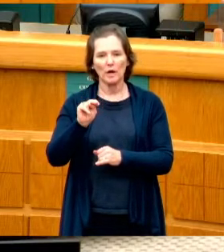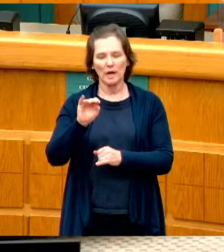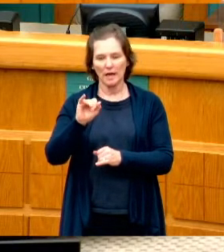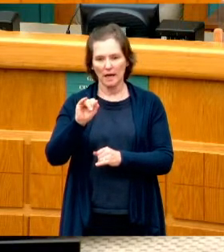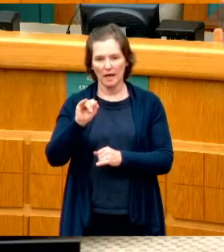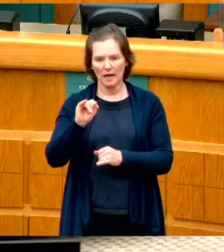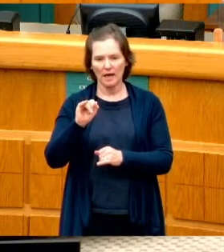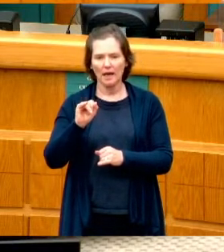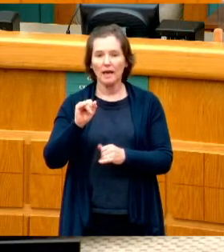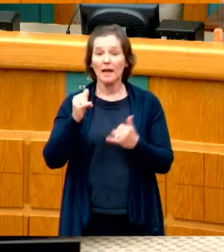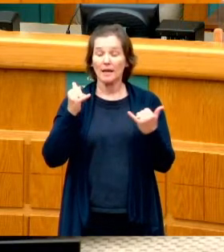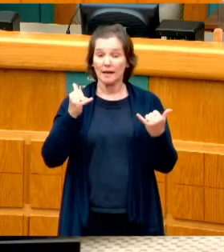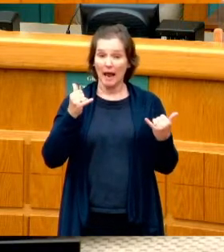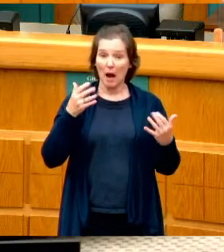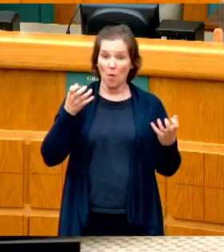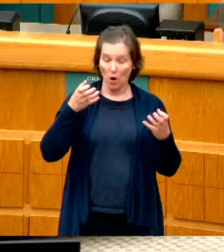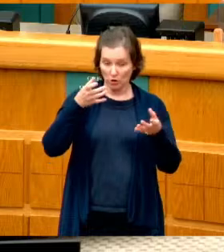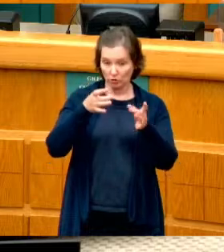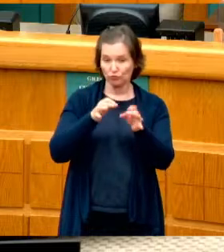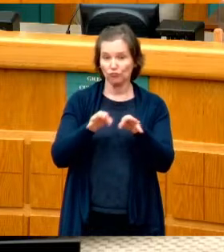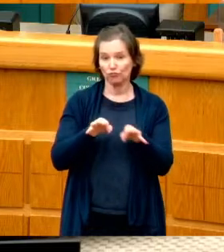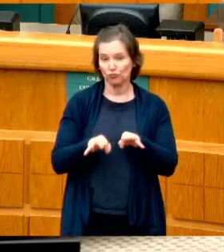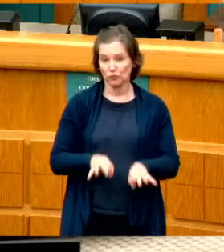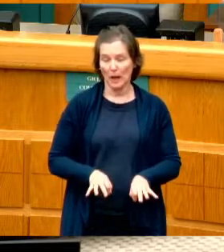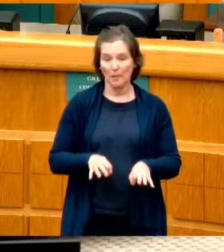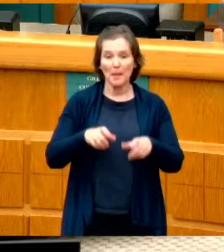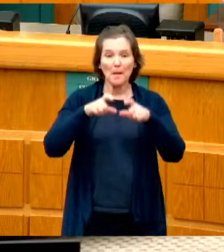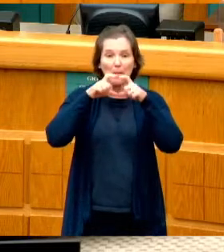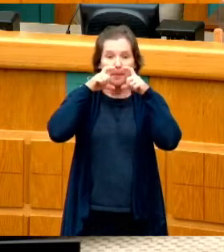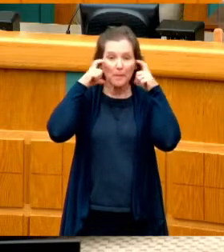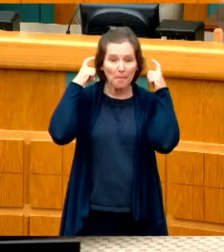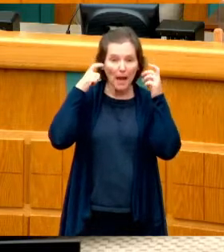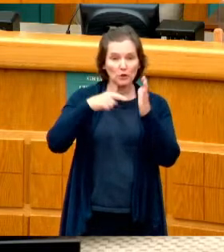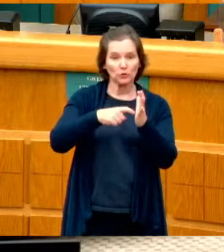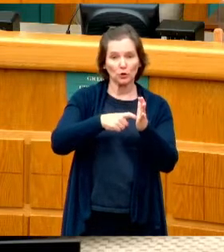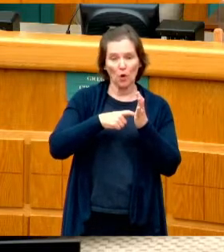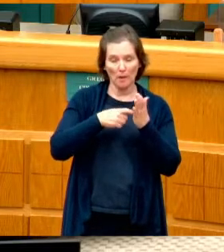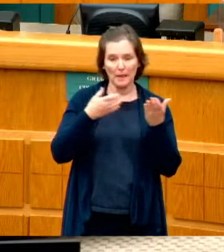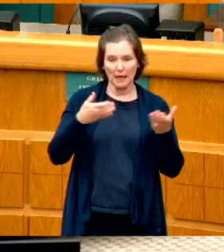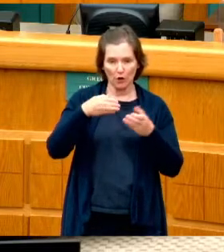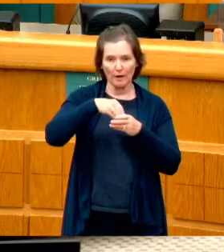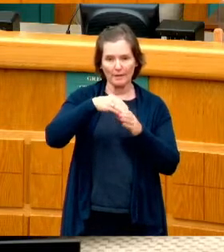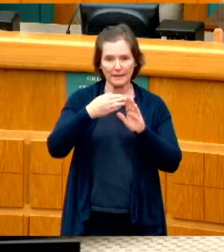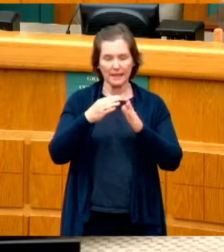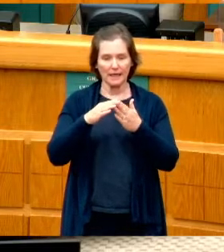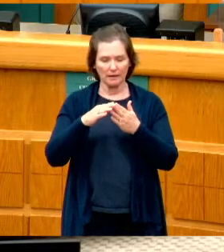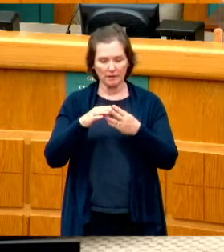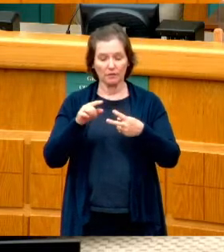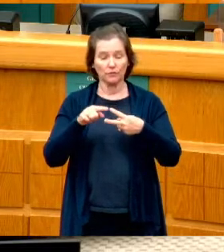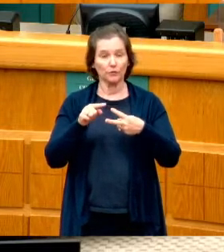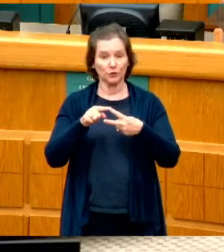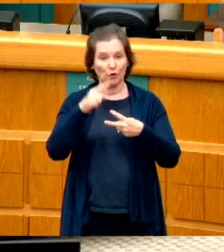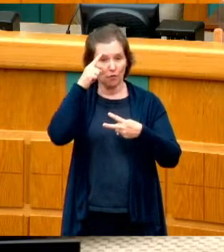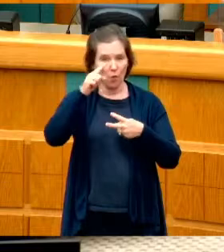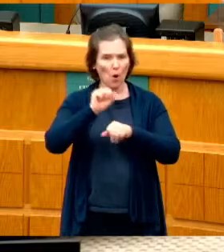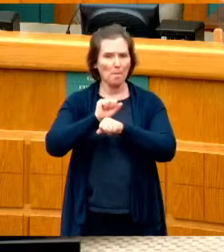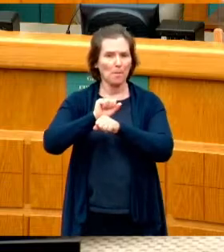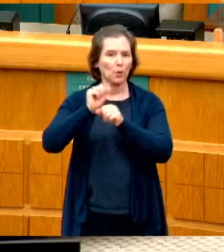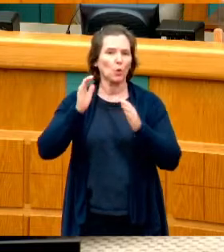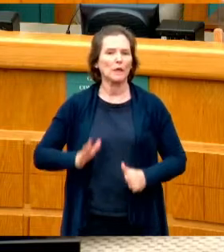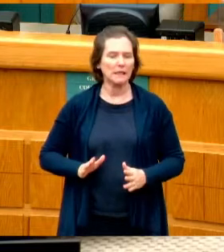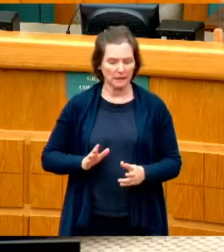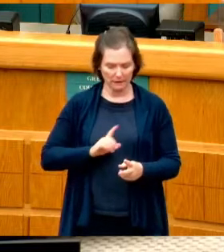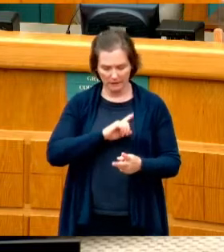city in two categories, one for our city employees, and then secondly, for patrons and residents entering